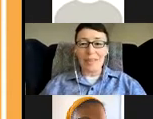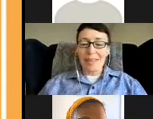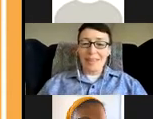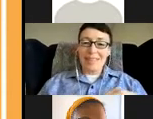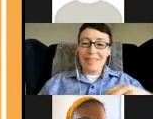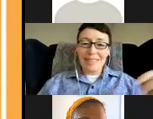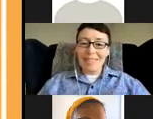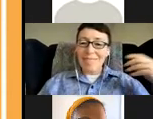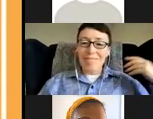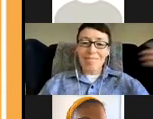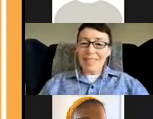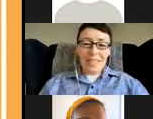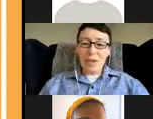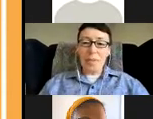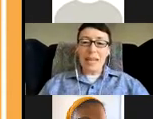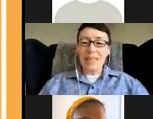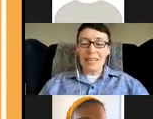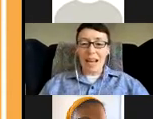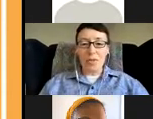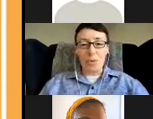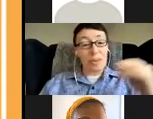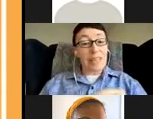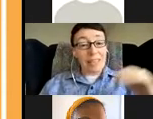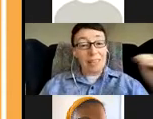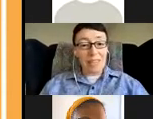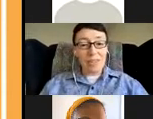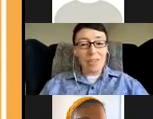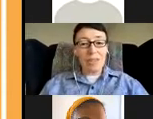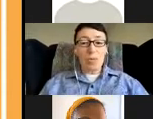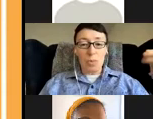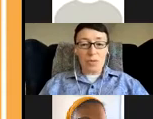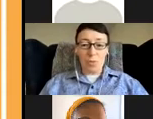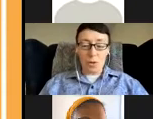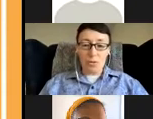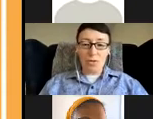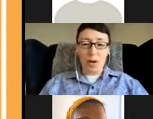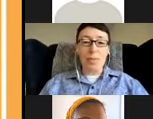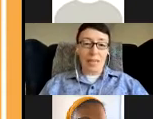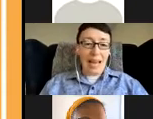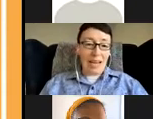it. This is clear mainly in how the word illegal was